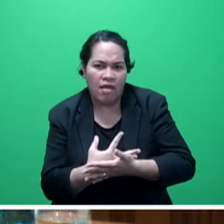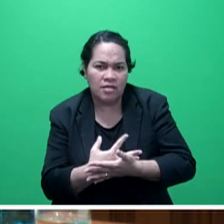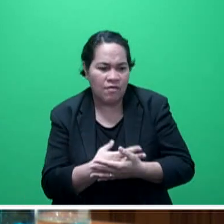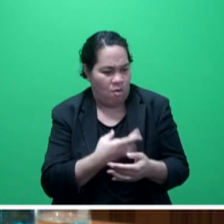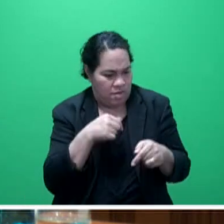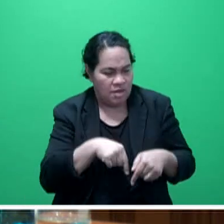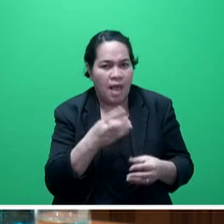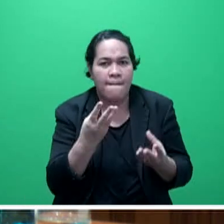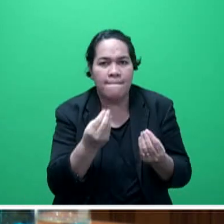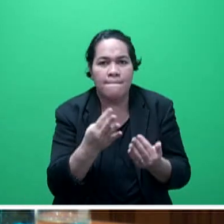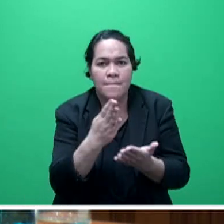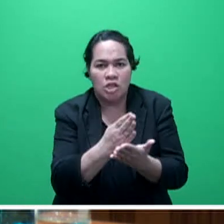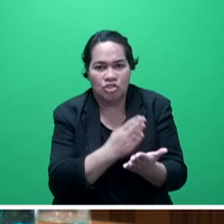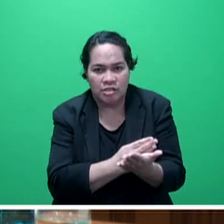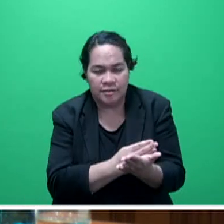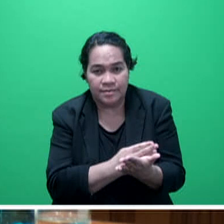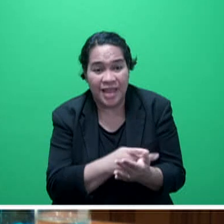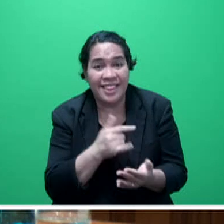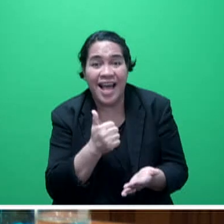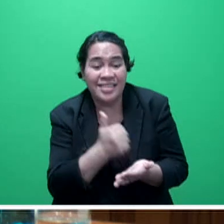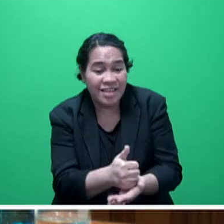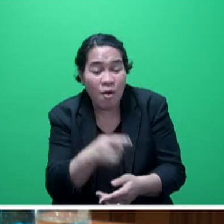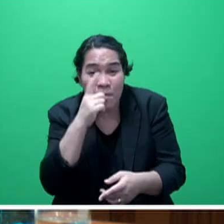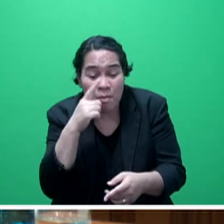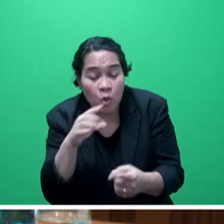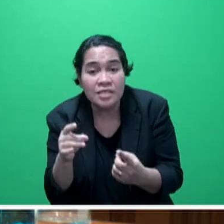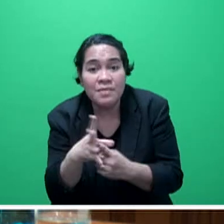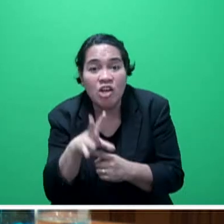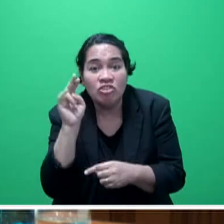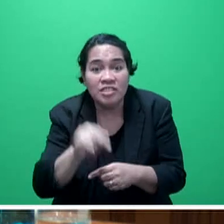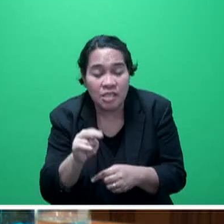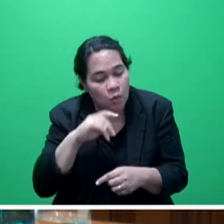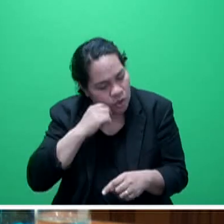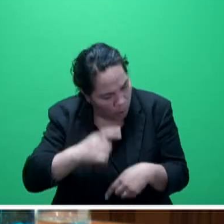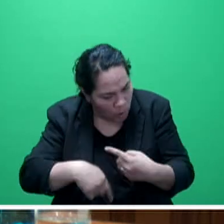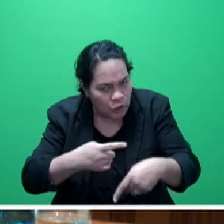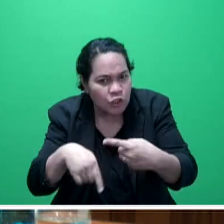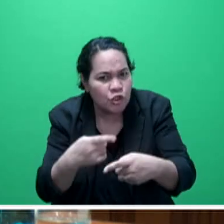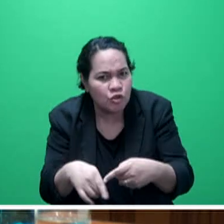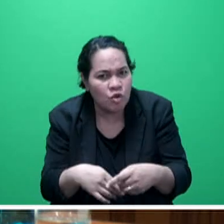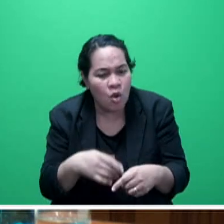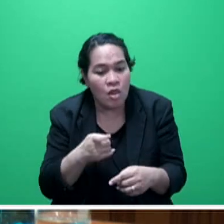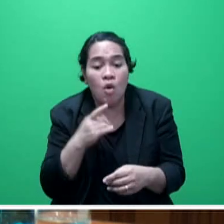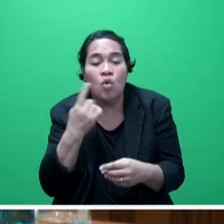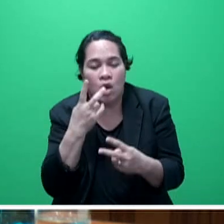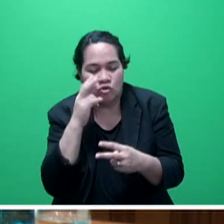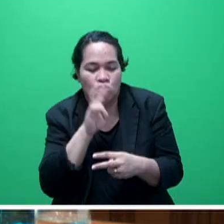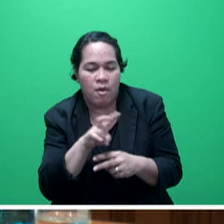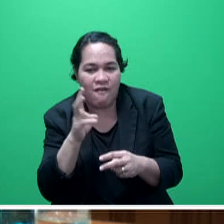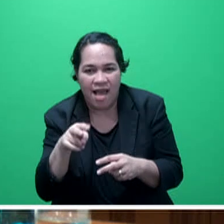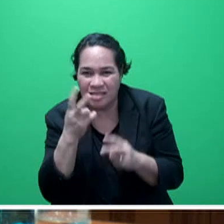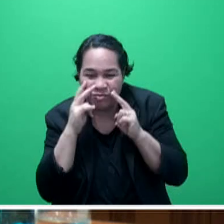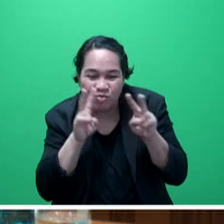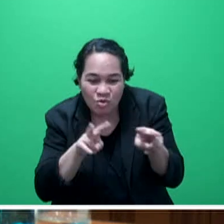2020-2021 budget. The assistance for people with special need will also continue under the direct supervision of the Ministry.